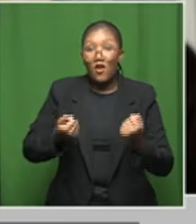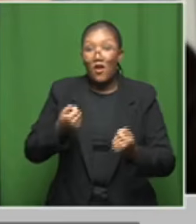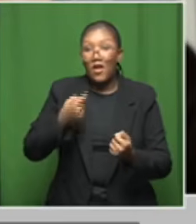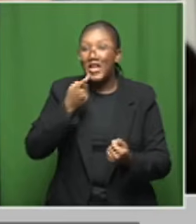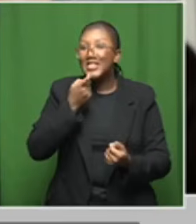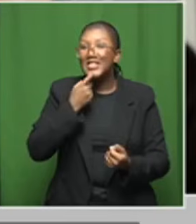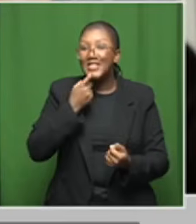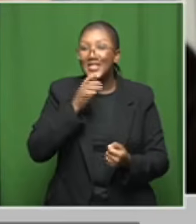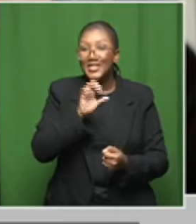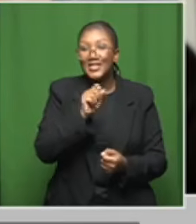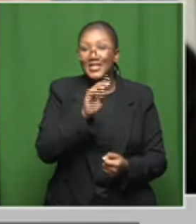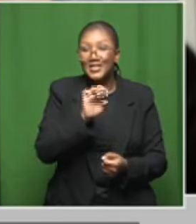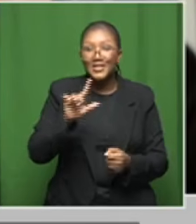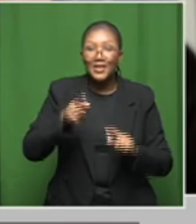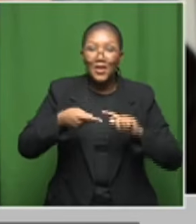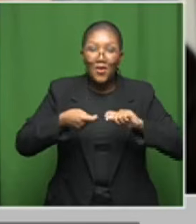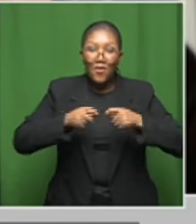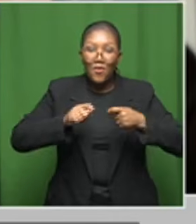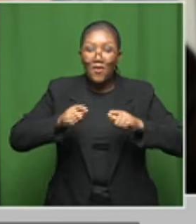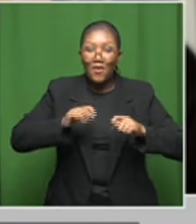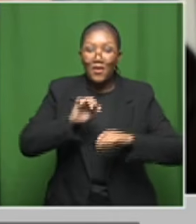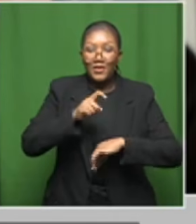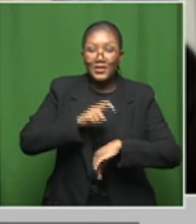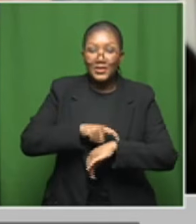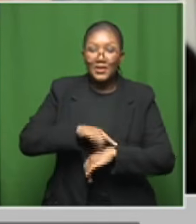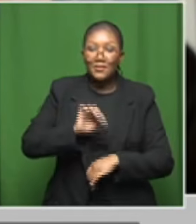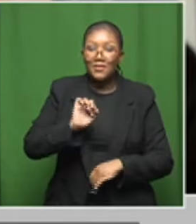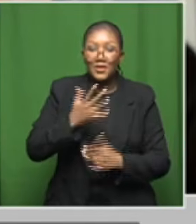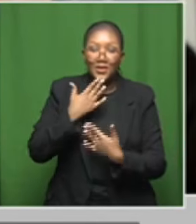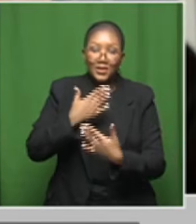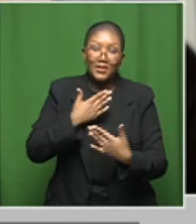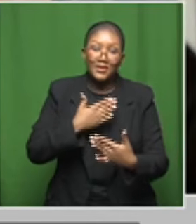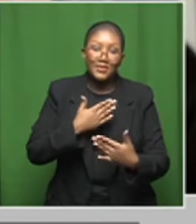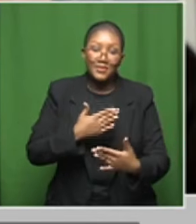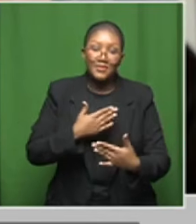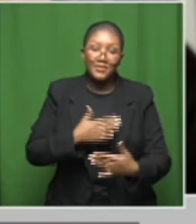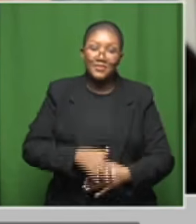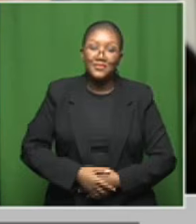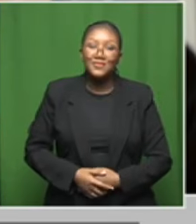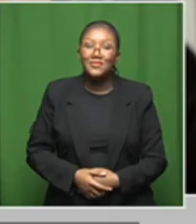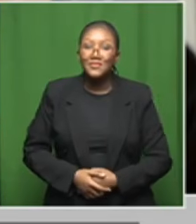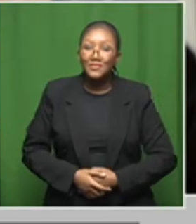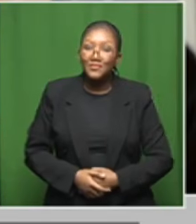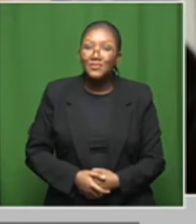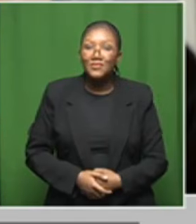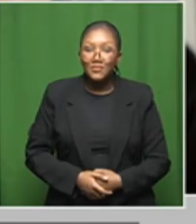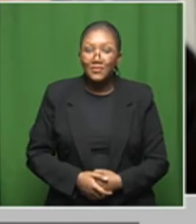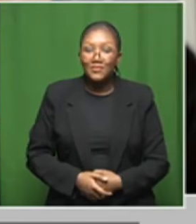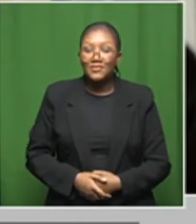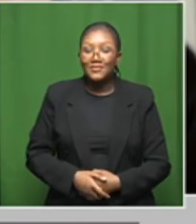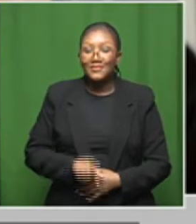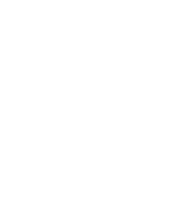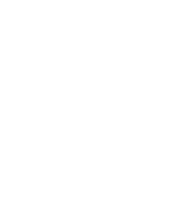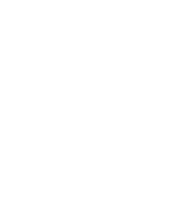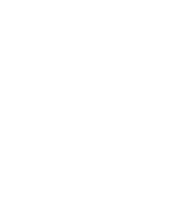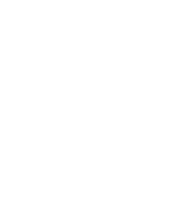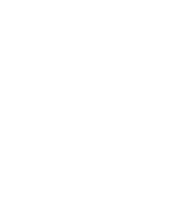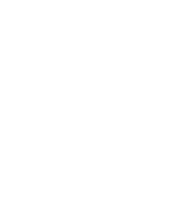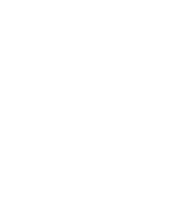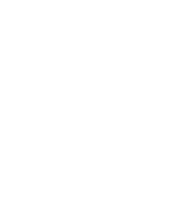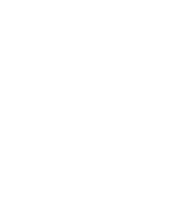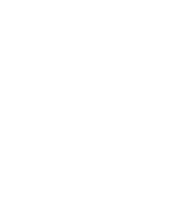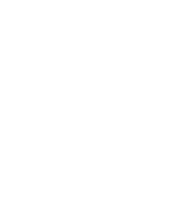documented. Thank you for your time and for assisting those, of course, inspiring the rest of South Africa to also do the same. We're going to leave that conversation there.